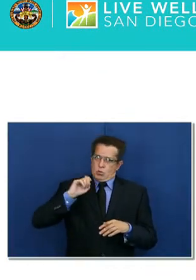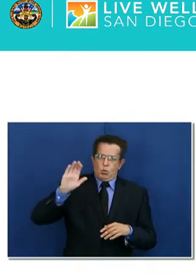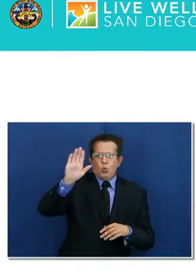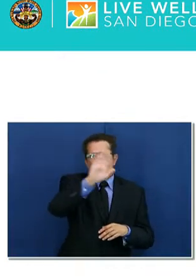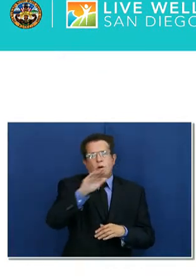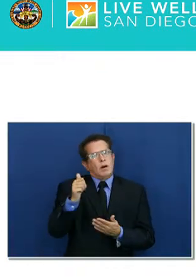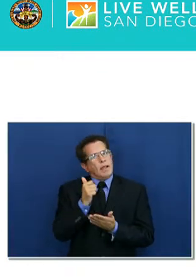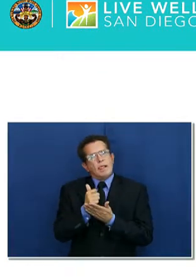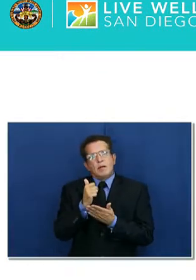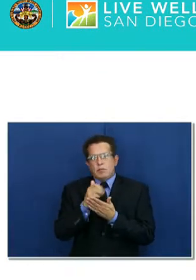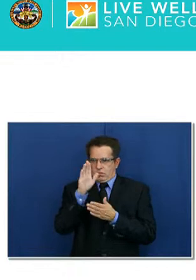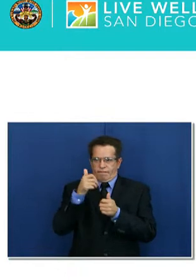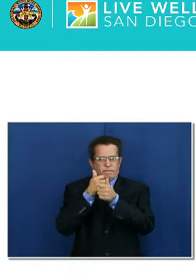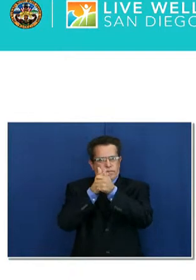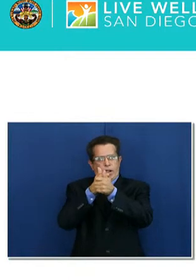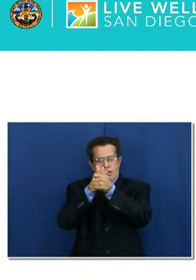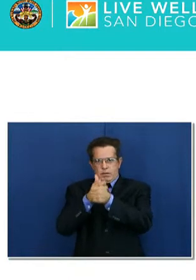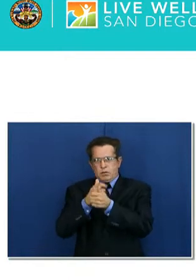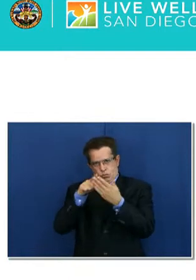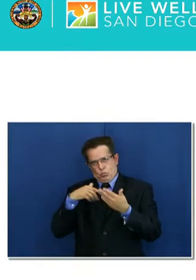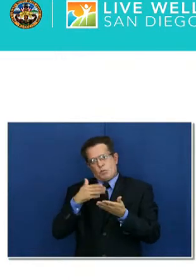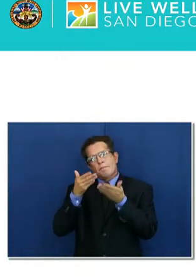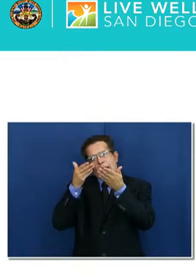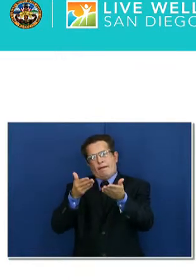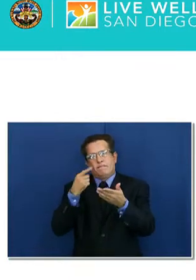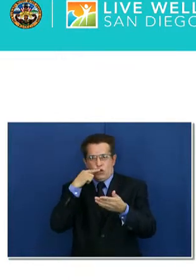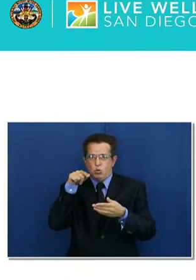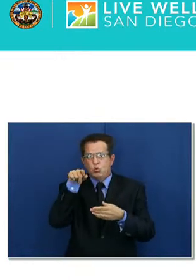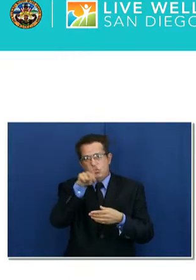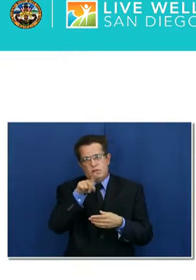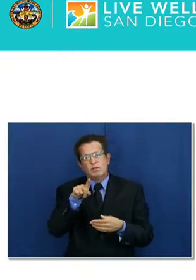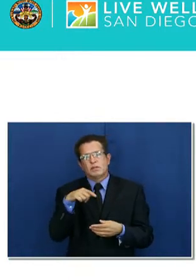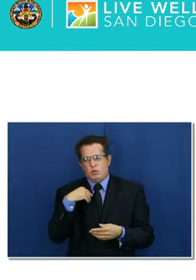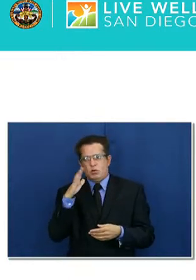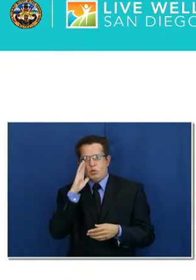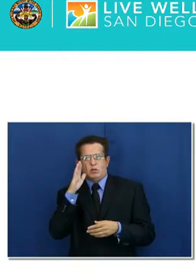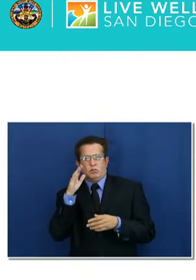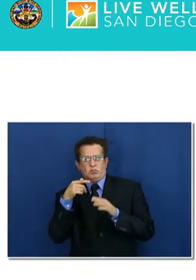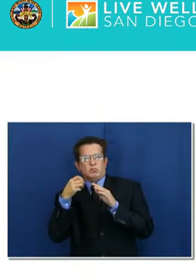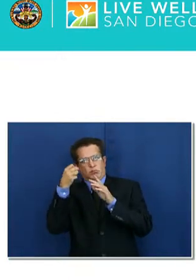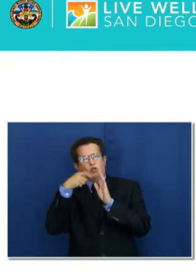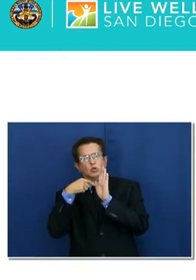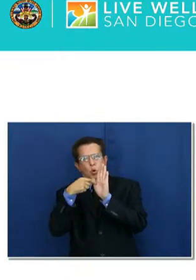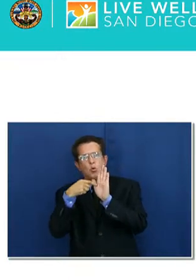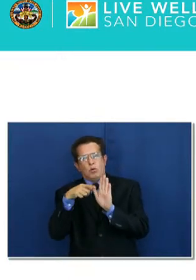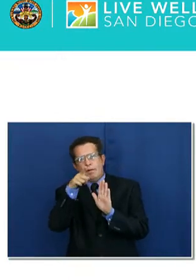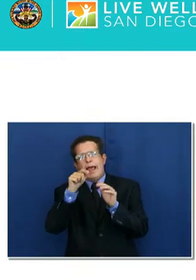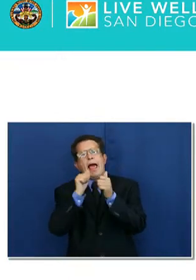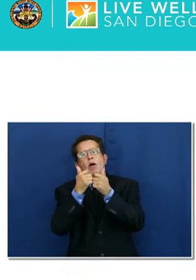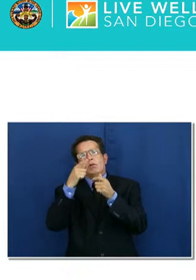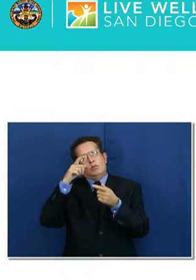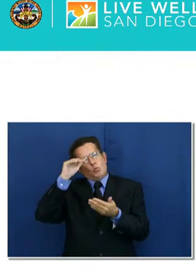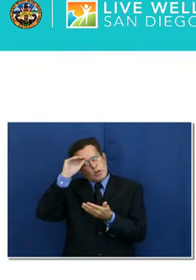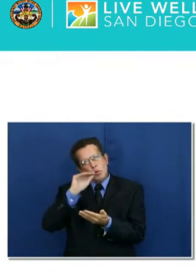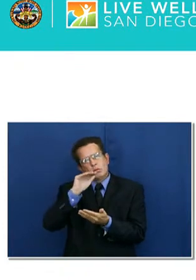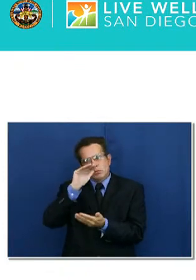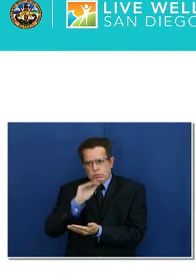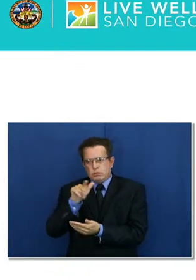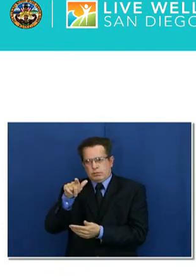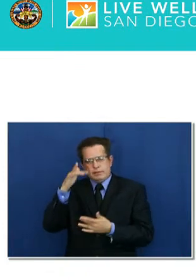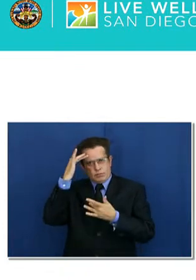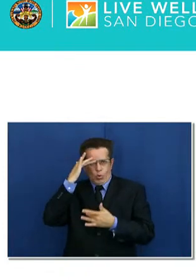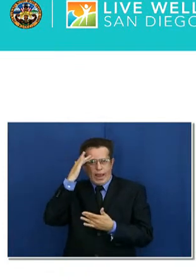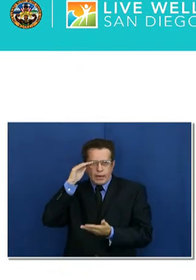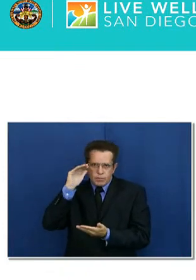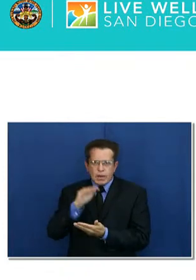every effort to follow the recommended prevention strategies that I'll review shortly to reduce the case rate as well as the